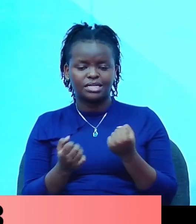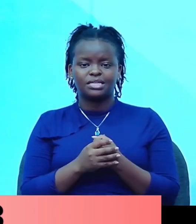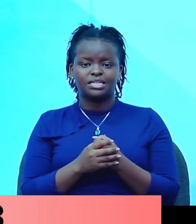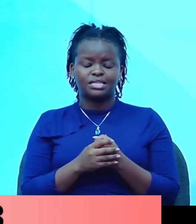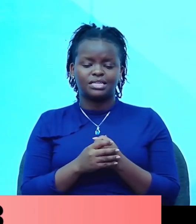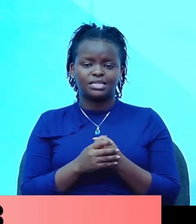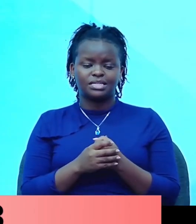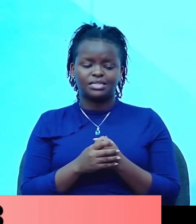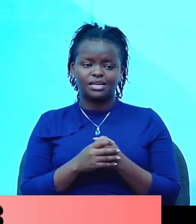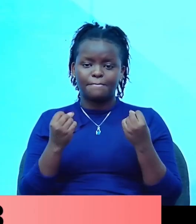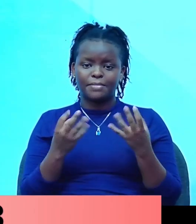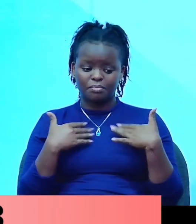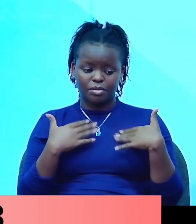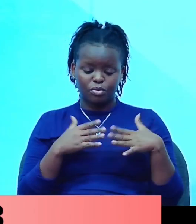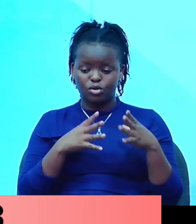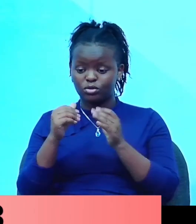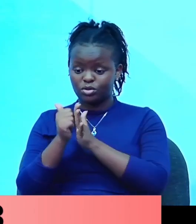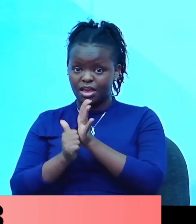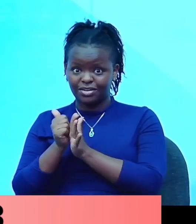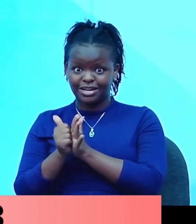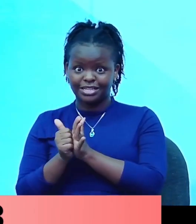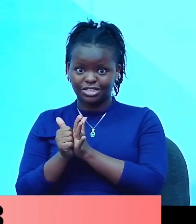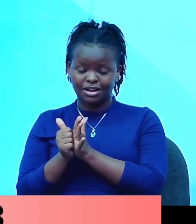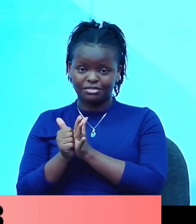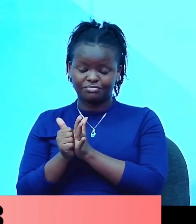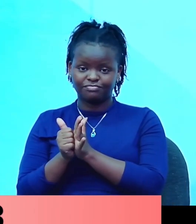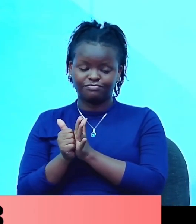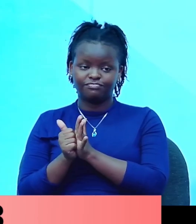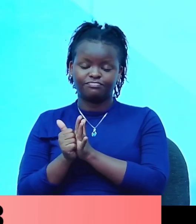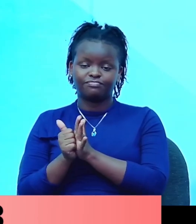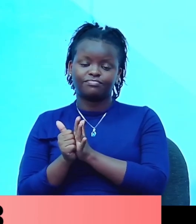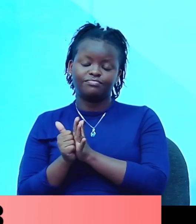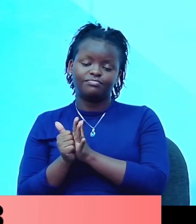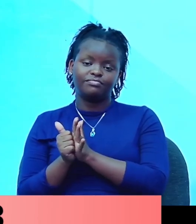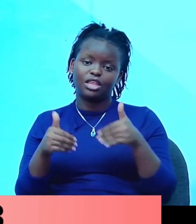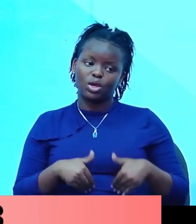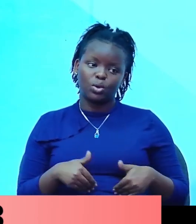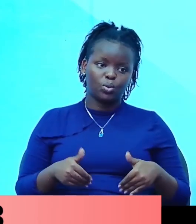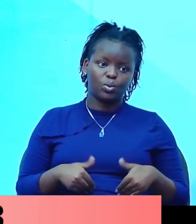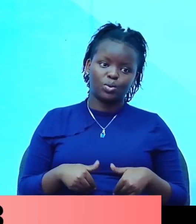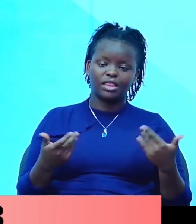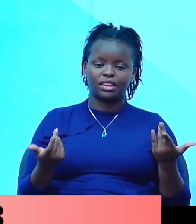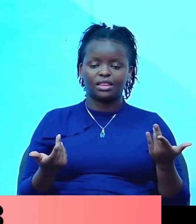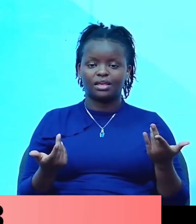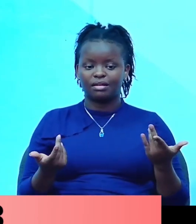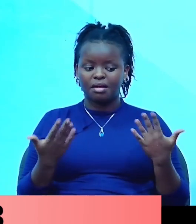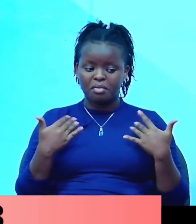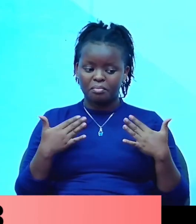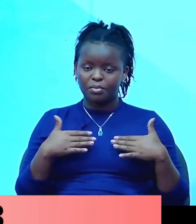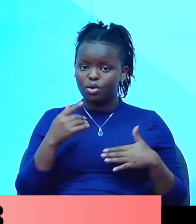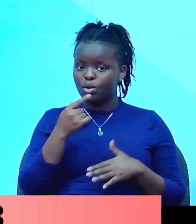of the people who go to Revvvisha, it's the youth, the people who are